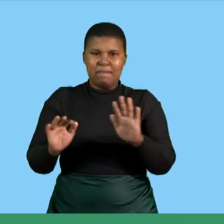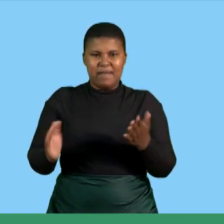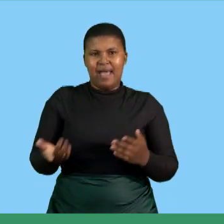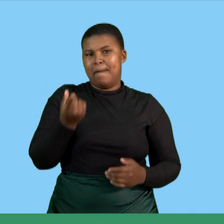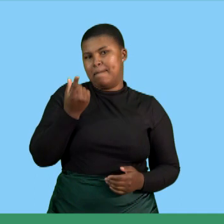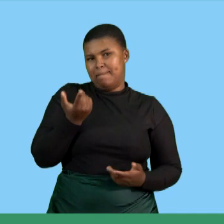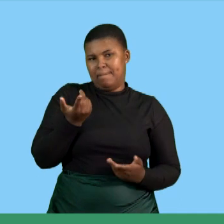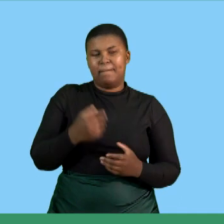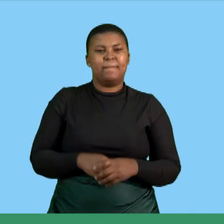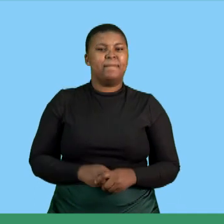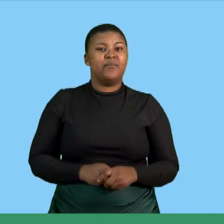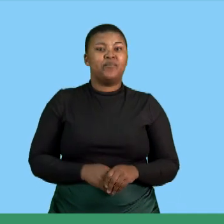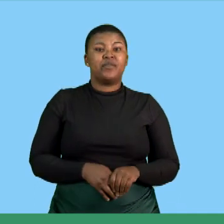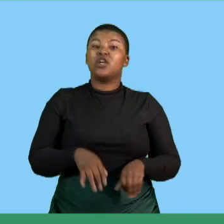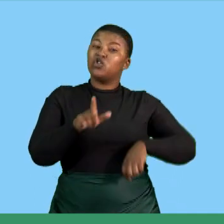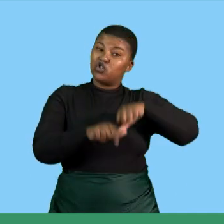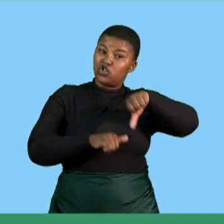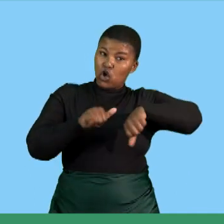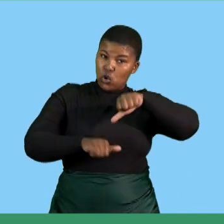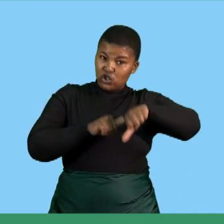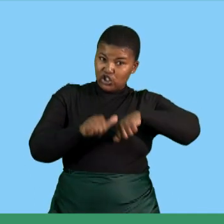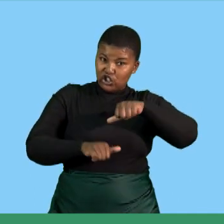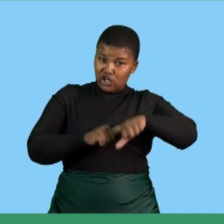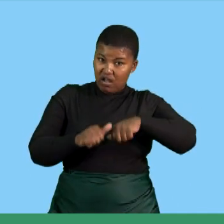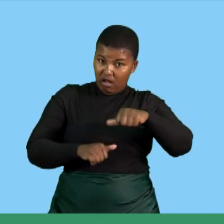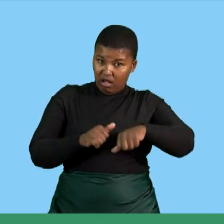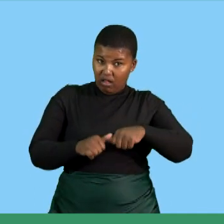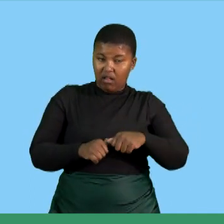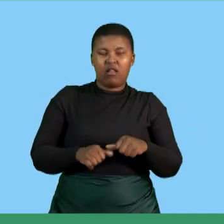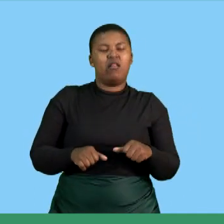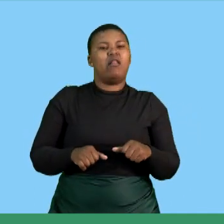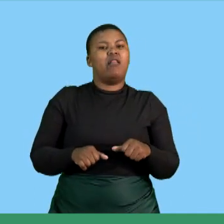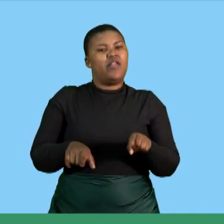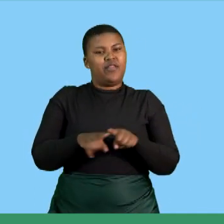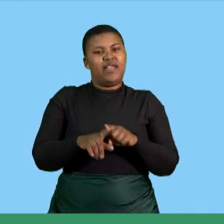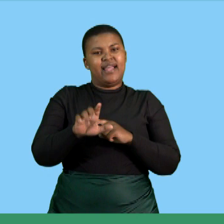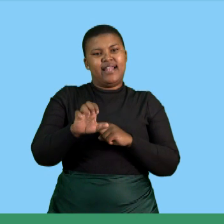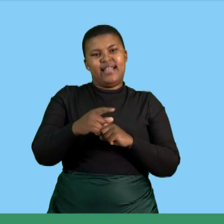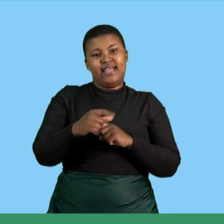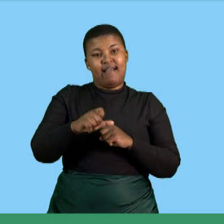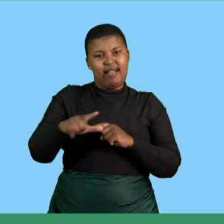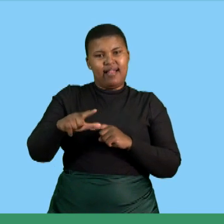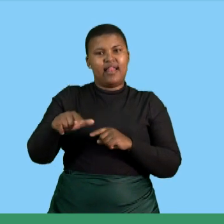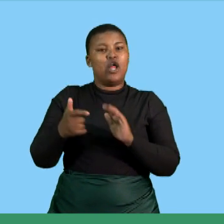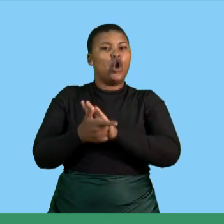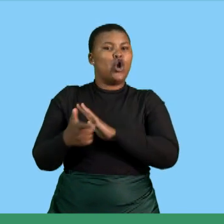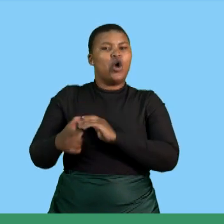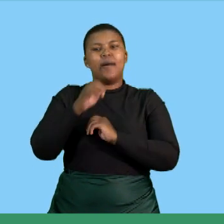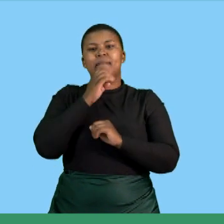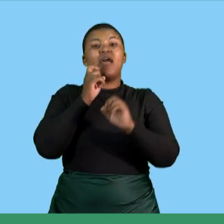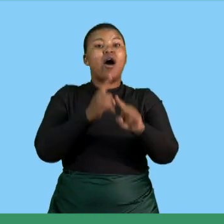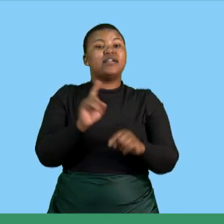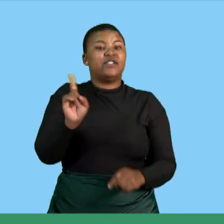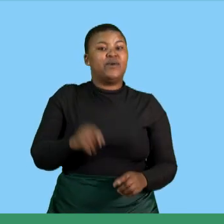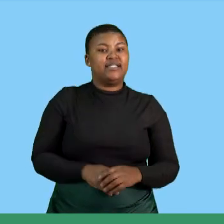consumers. Social environment might be an option, and then legal environment is the laws. So